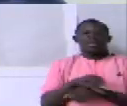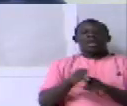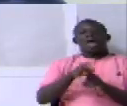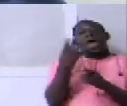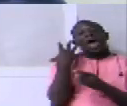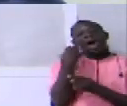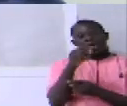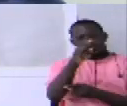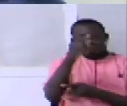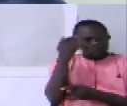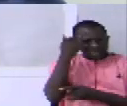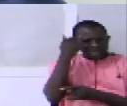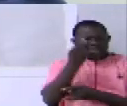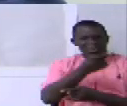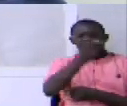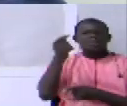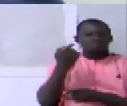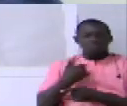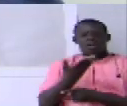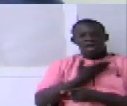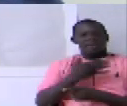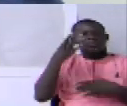those people got Berry? I